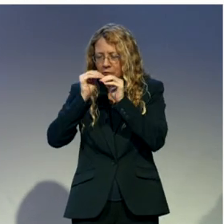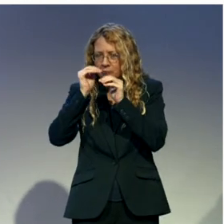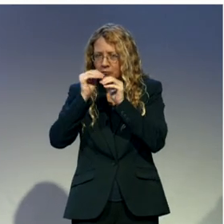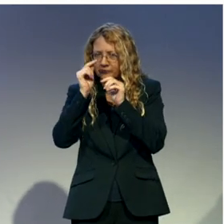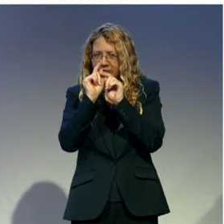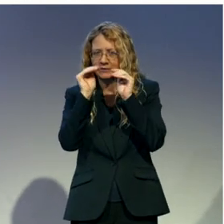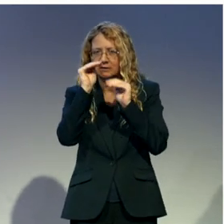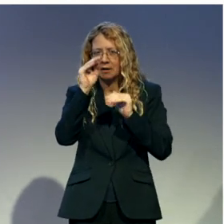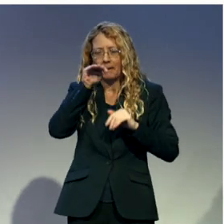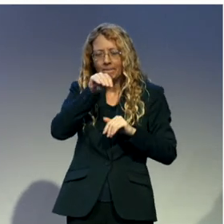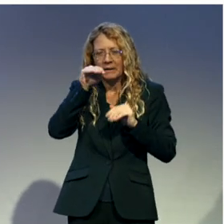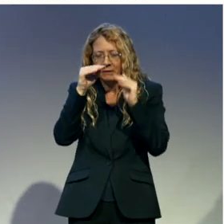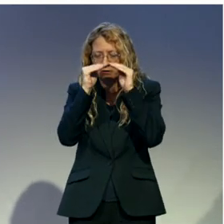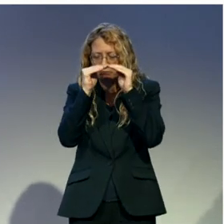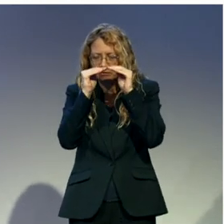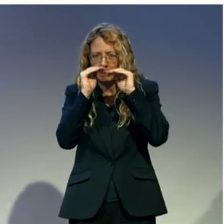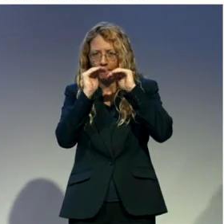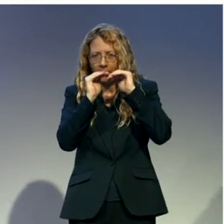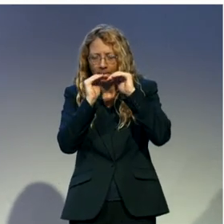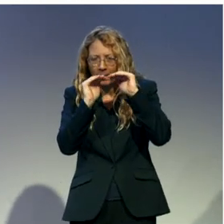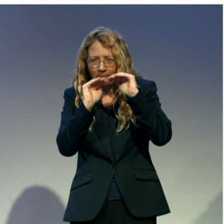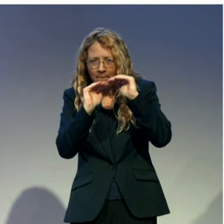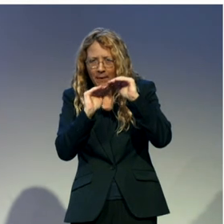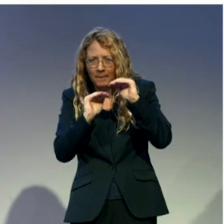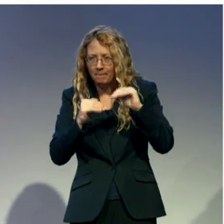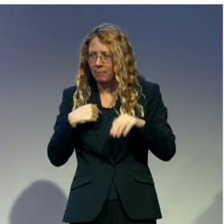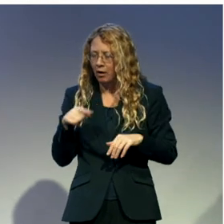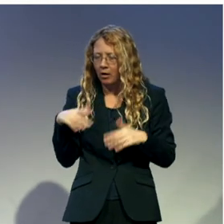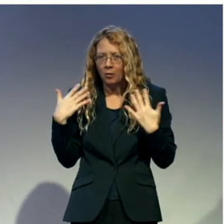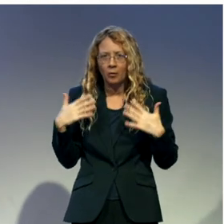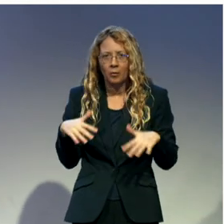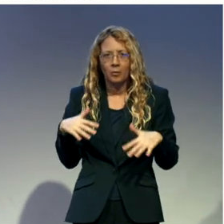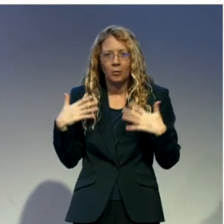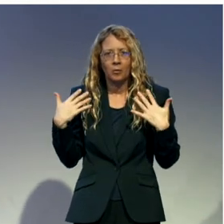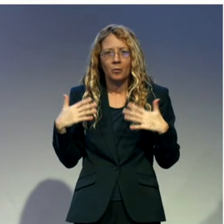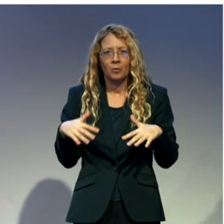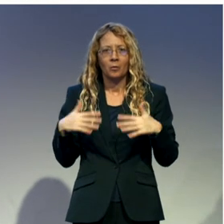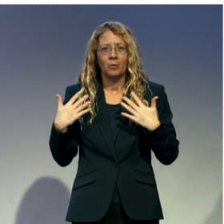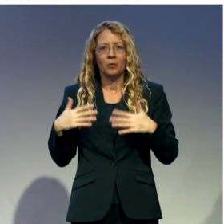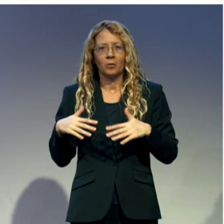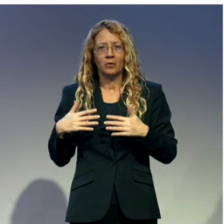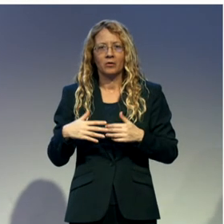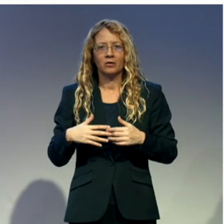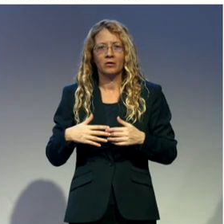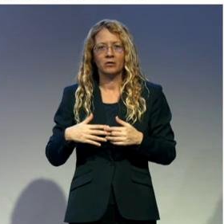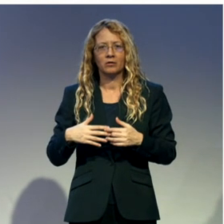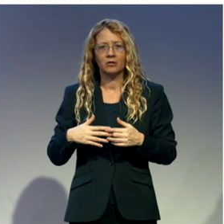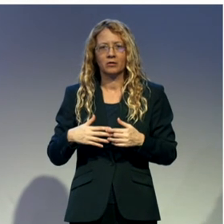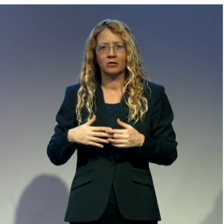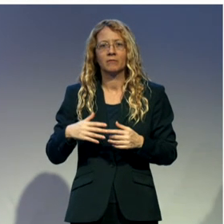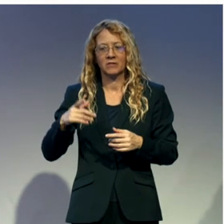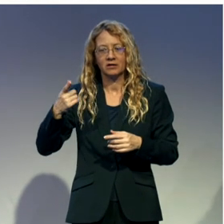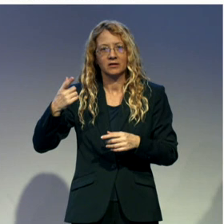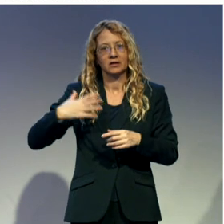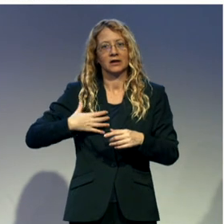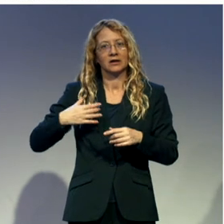do is they help me to detect breast cancer at an early situation. And that is how I tend to save lives. So for the